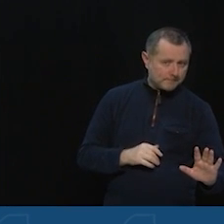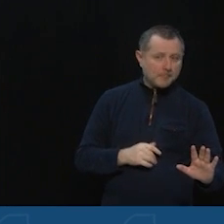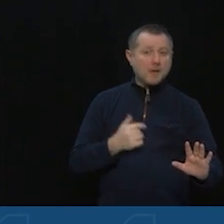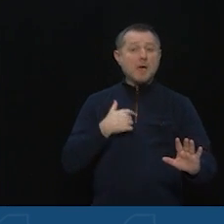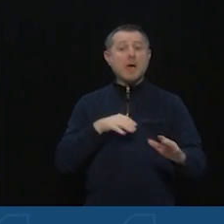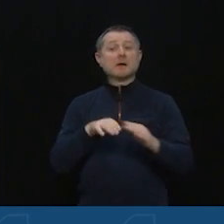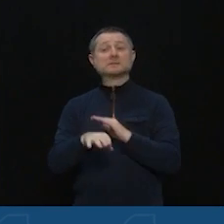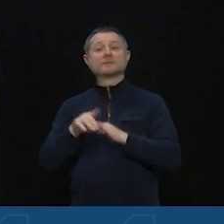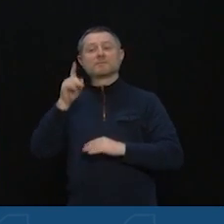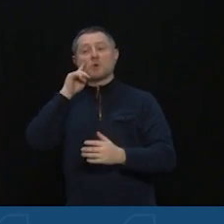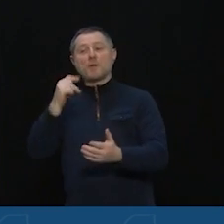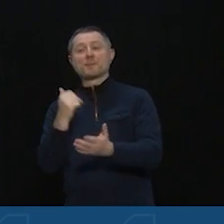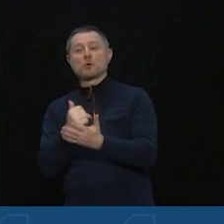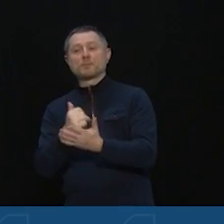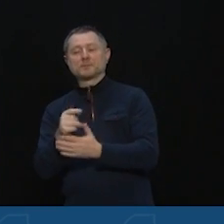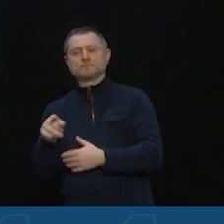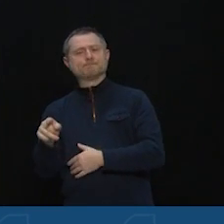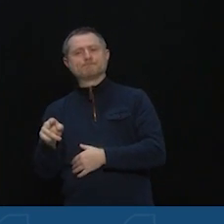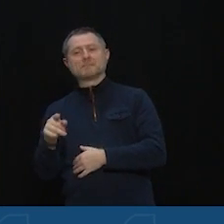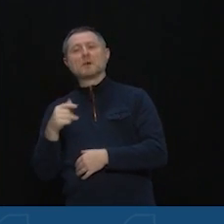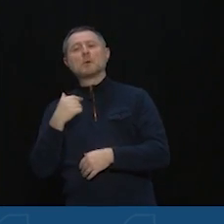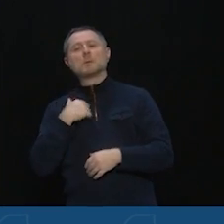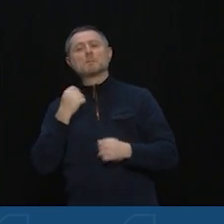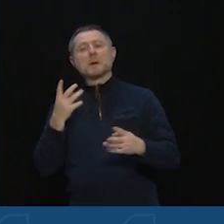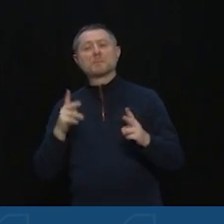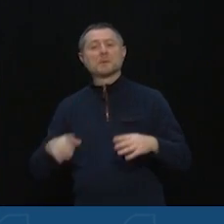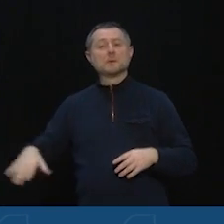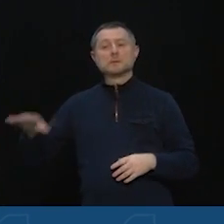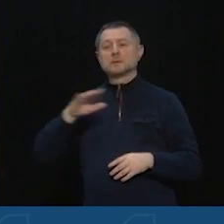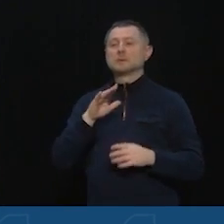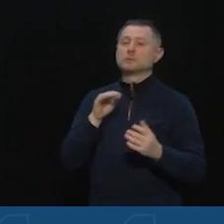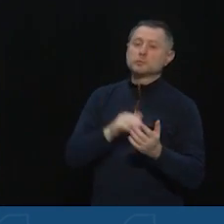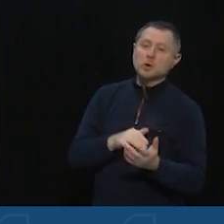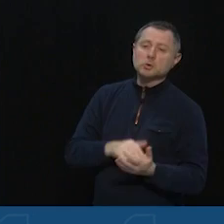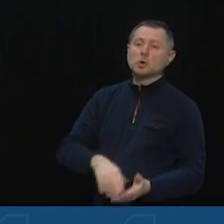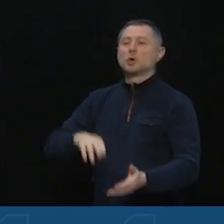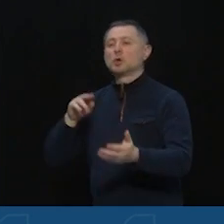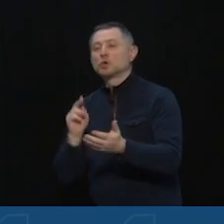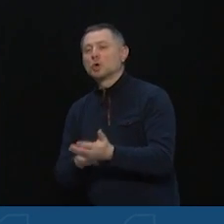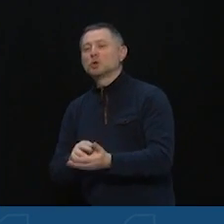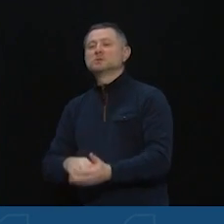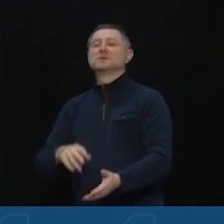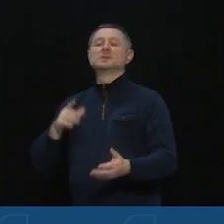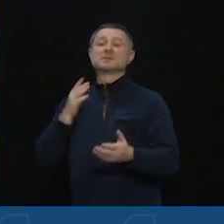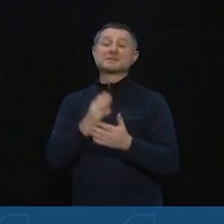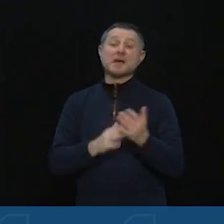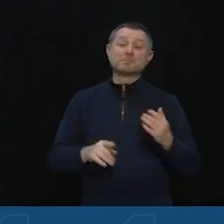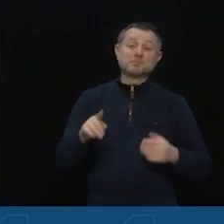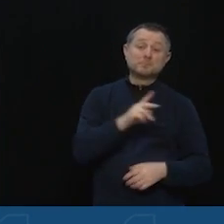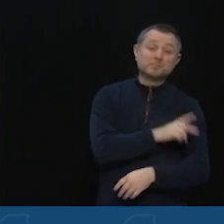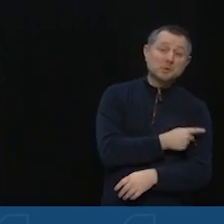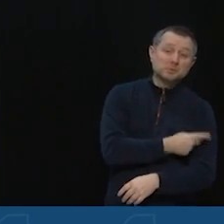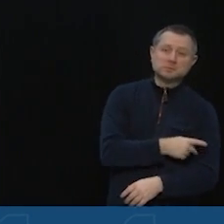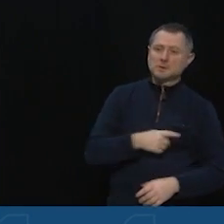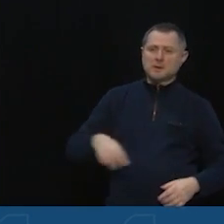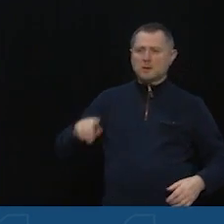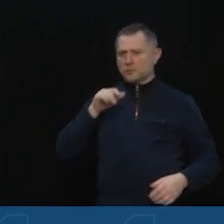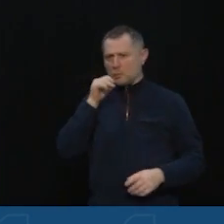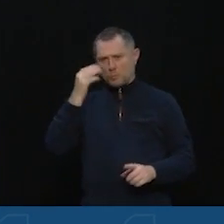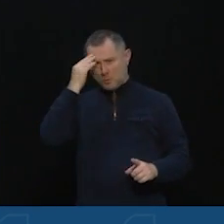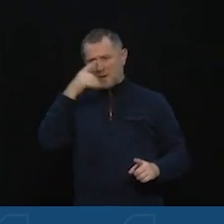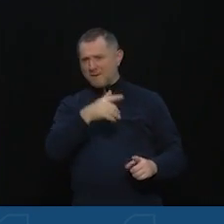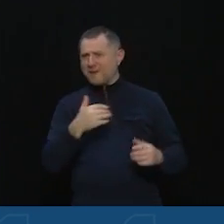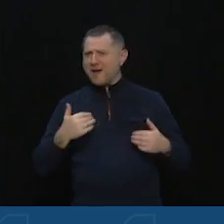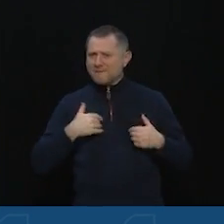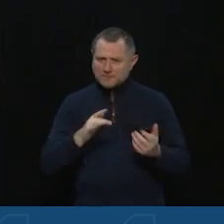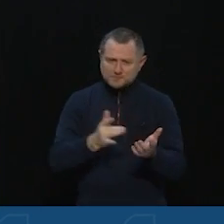treatment. And I think many people, providers and patients, aren't aware that we have effective therapeutics now that